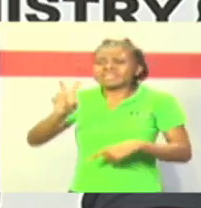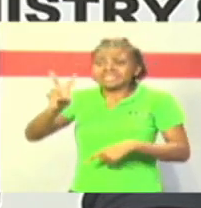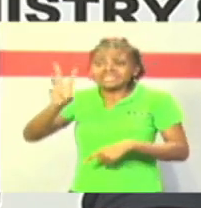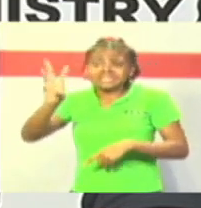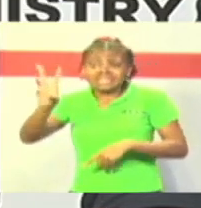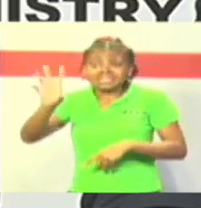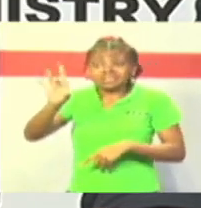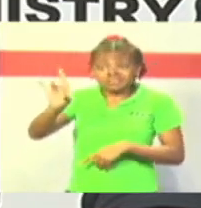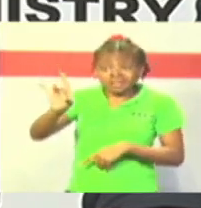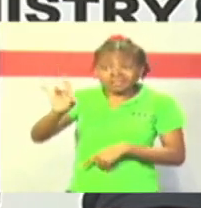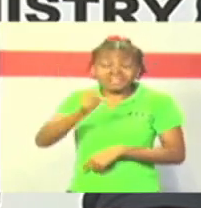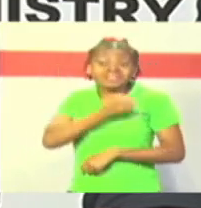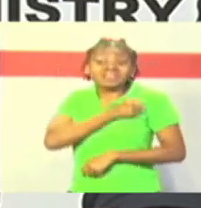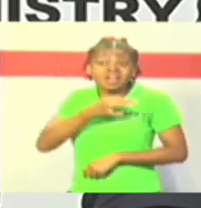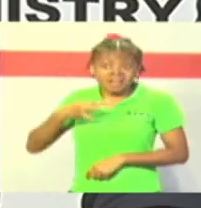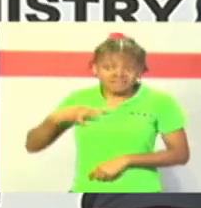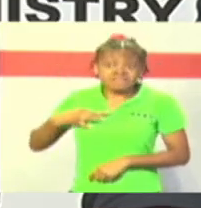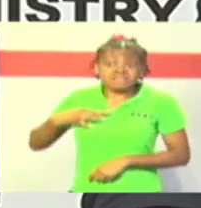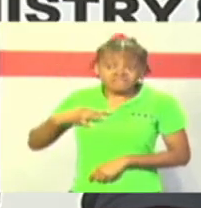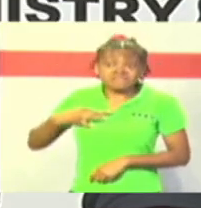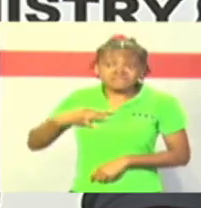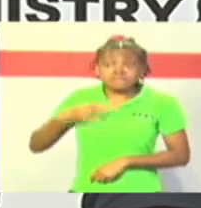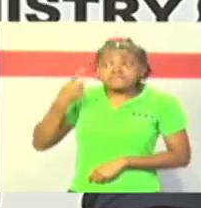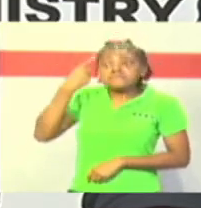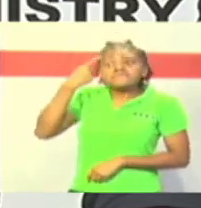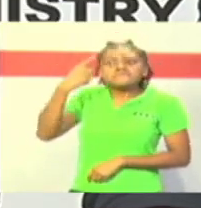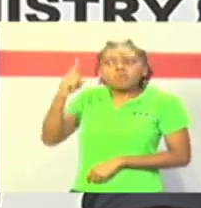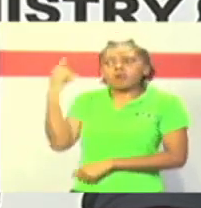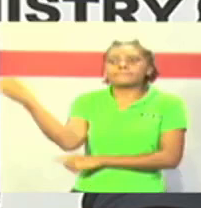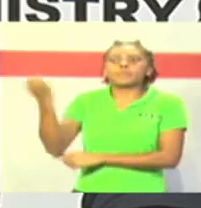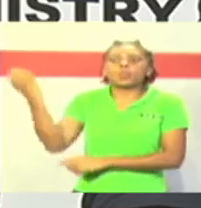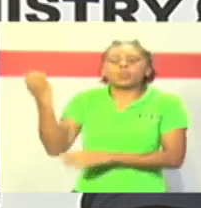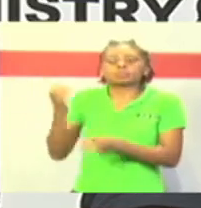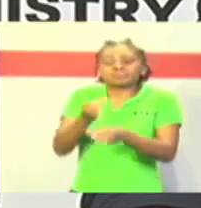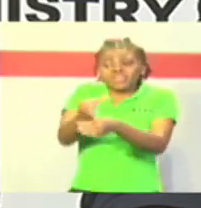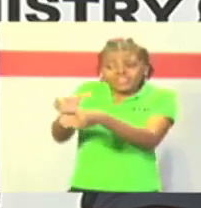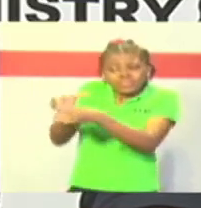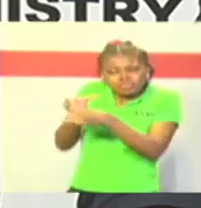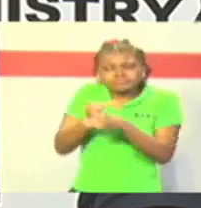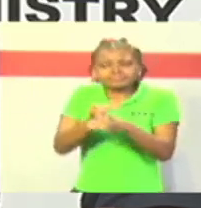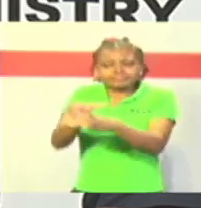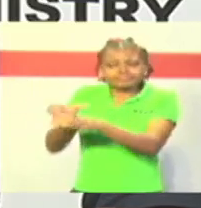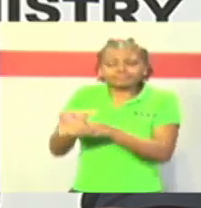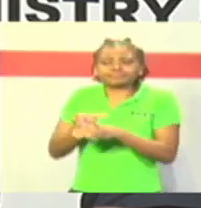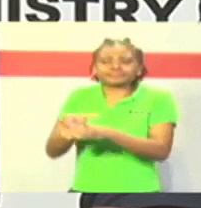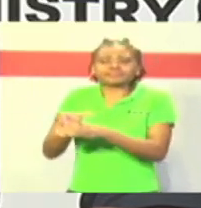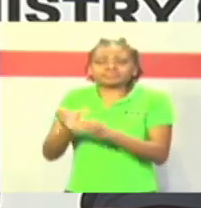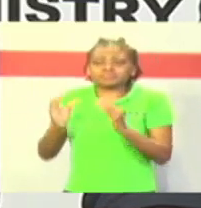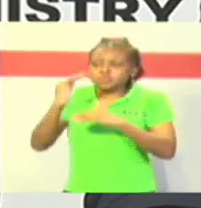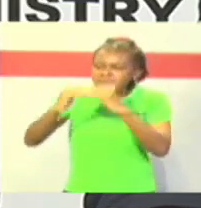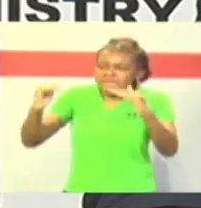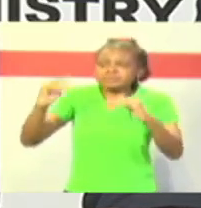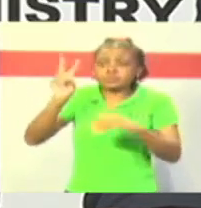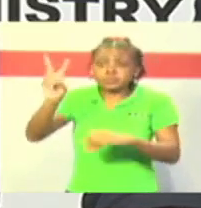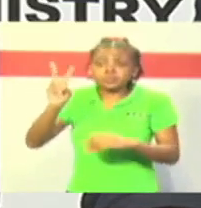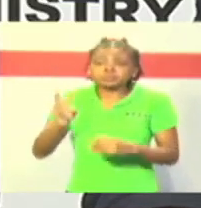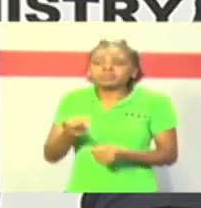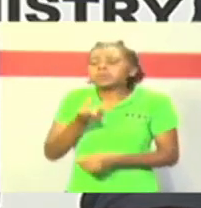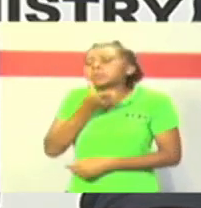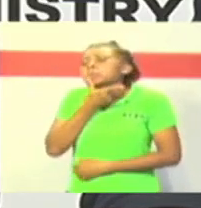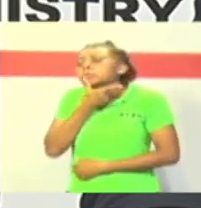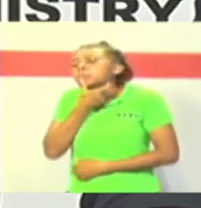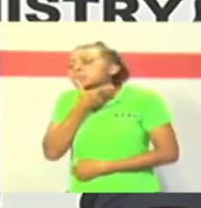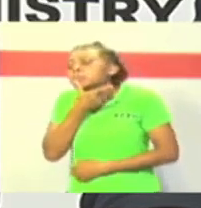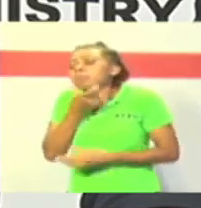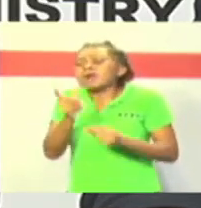268 members of staff. For our emergency care training level 2, those are for registered nurses and house officers,